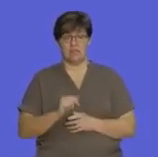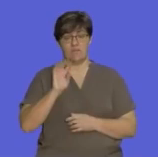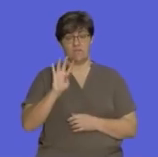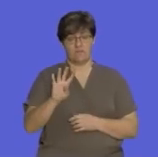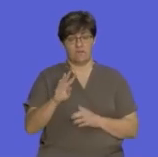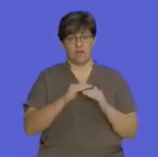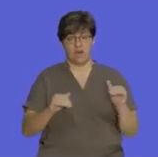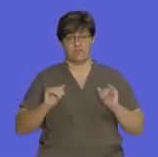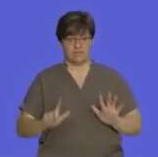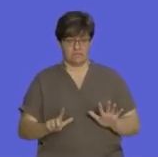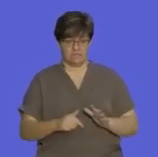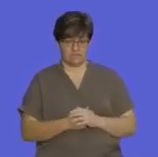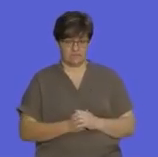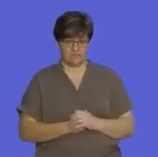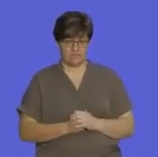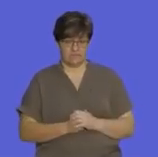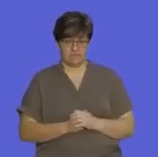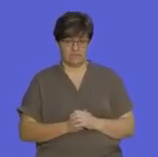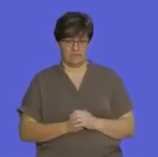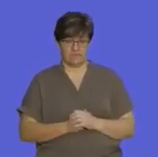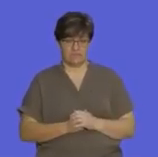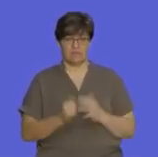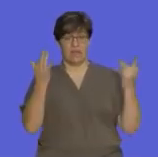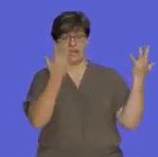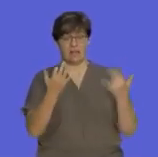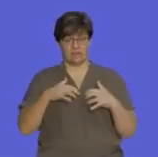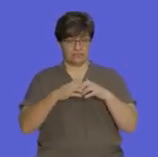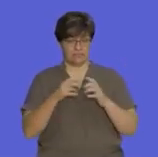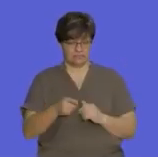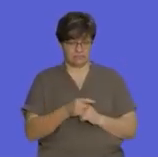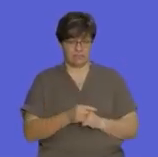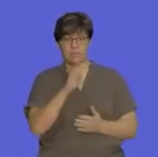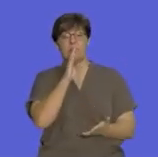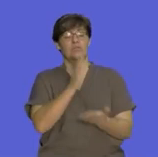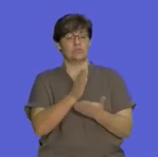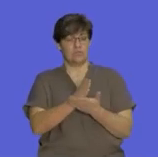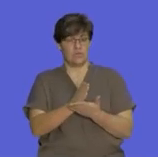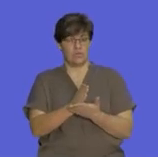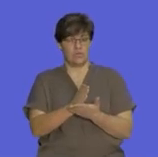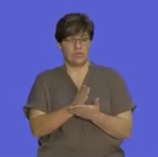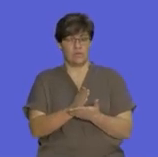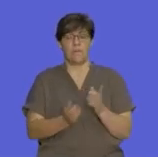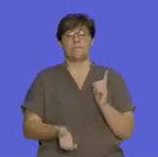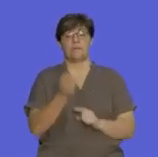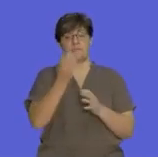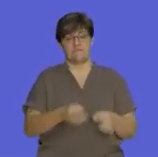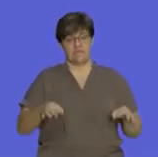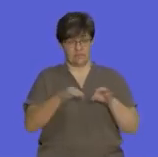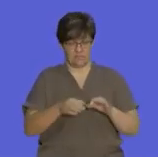out of 7. Okay, let's get the calculator up and let's make sure that we can get these values.